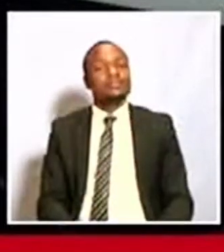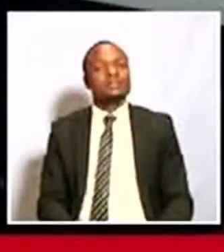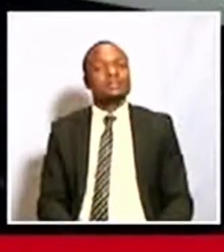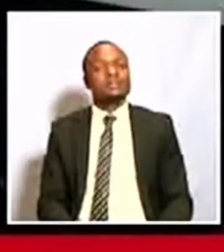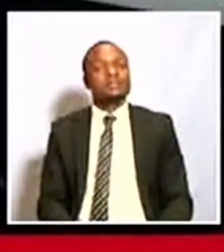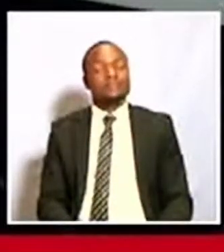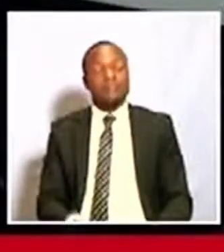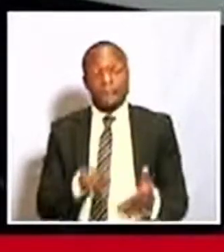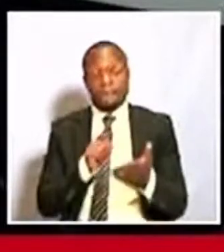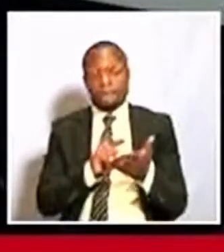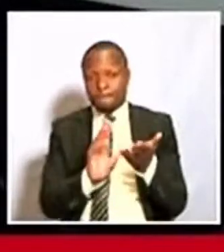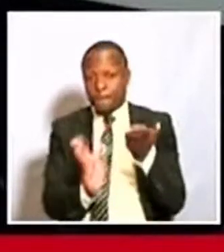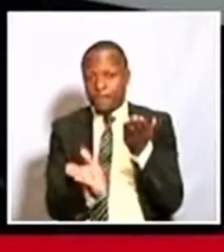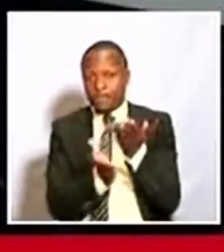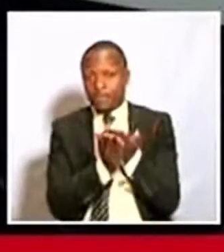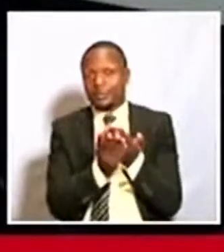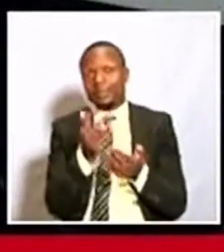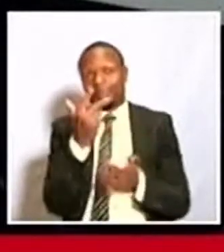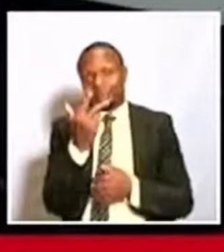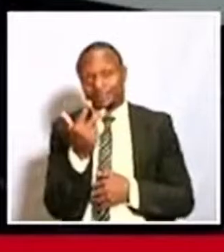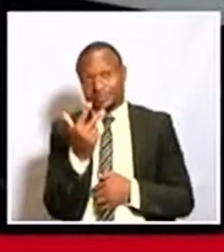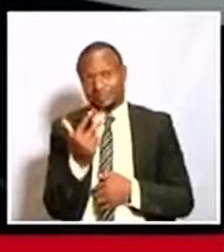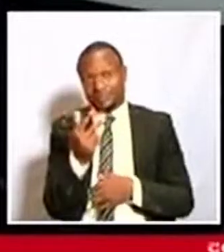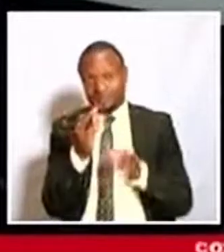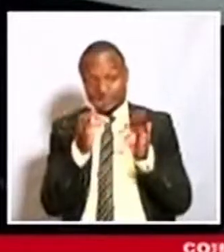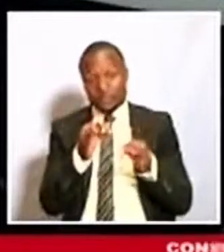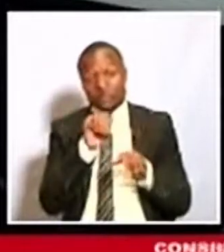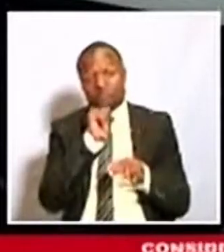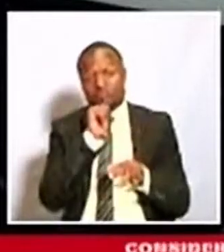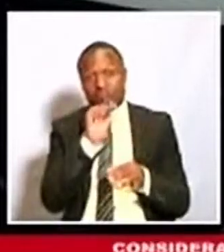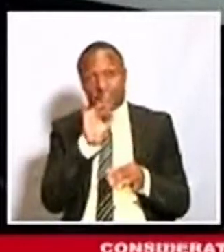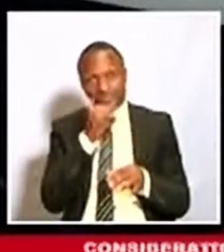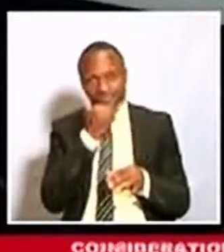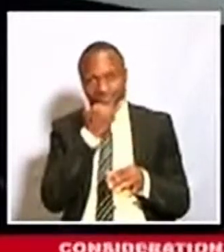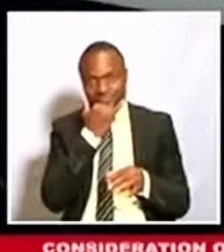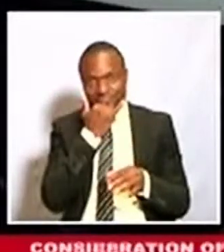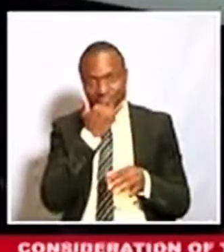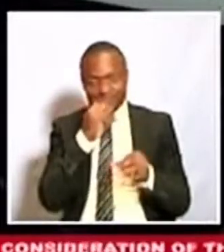I think this is Appendix 3, if I'm not mistaken, just to give you,